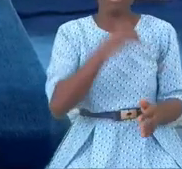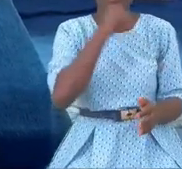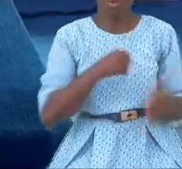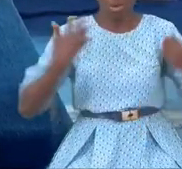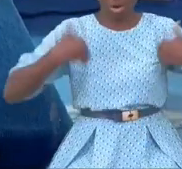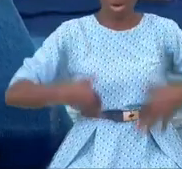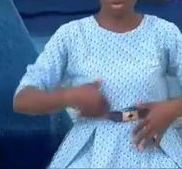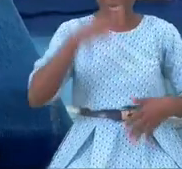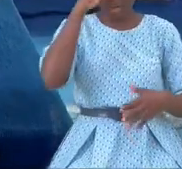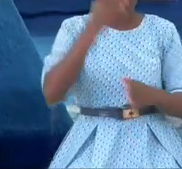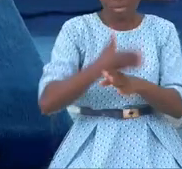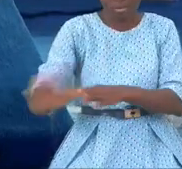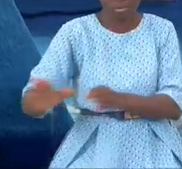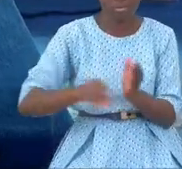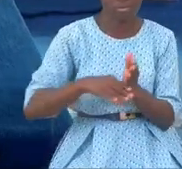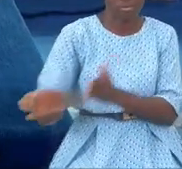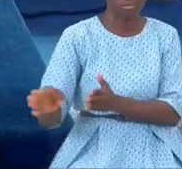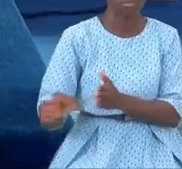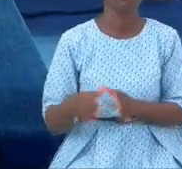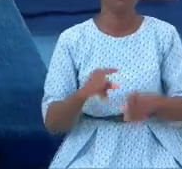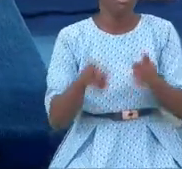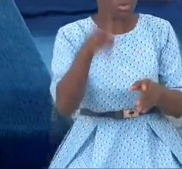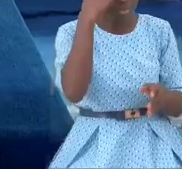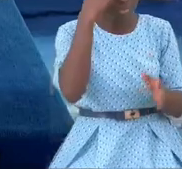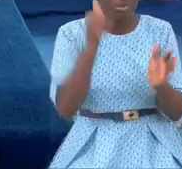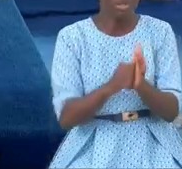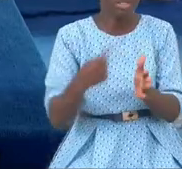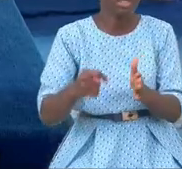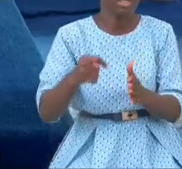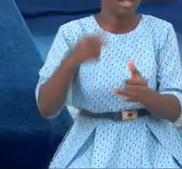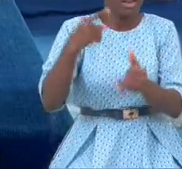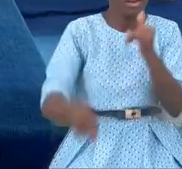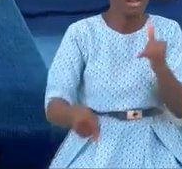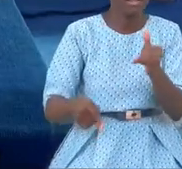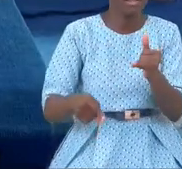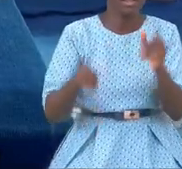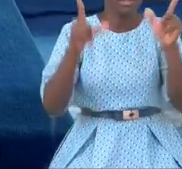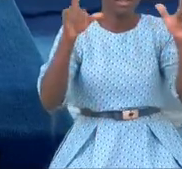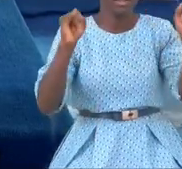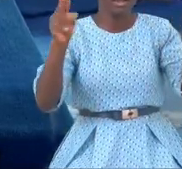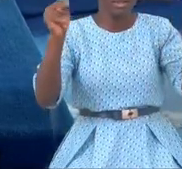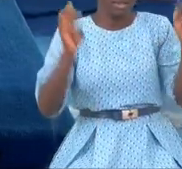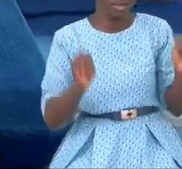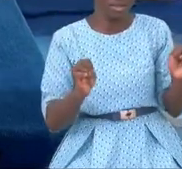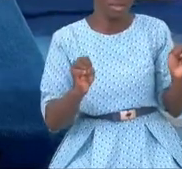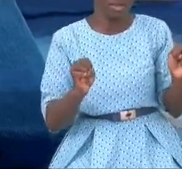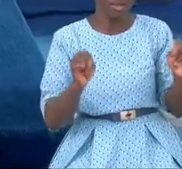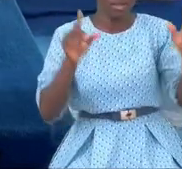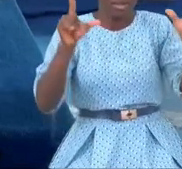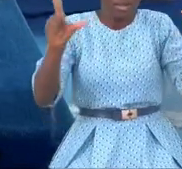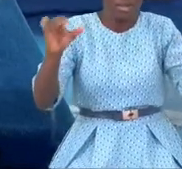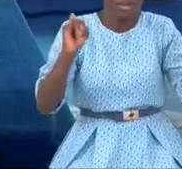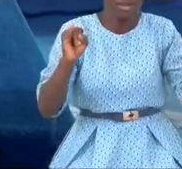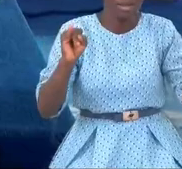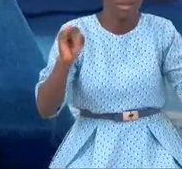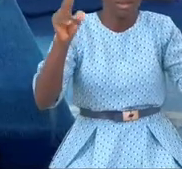followed Jesus in the way. He didn't go back to the garment that he threw down. You